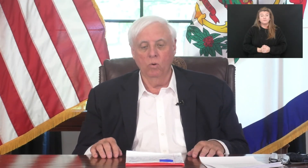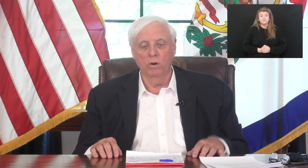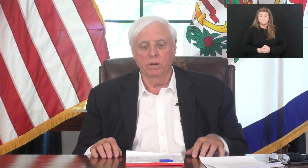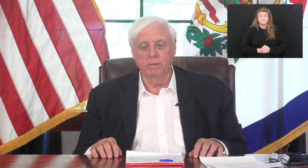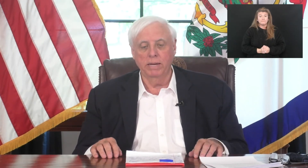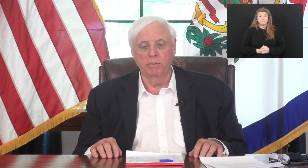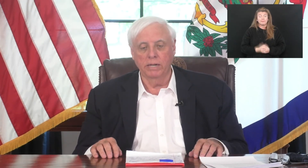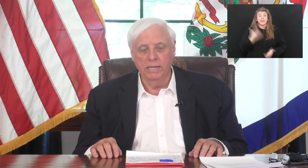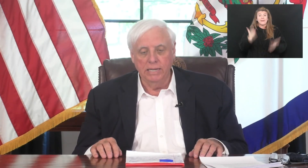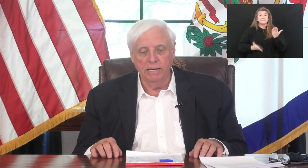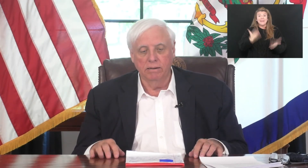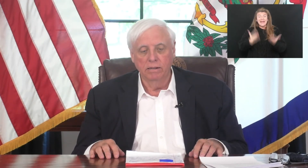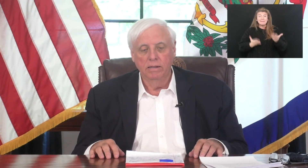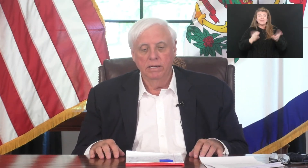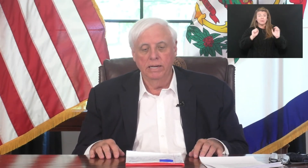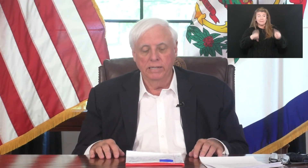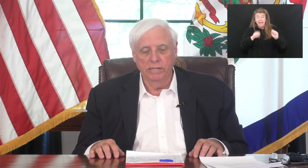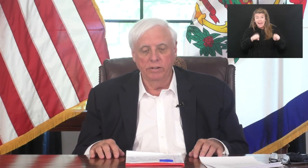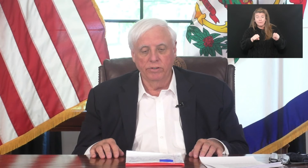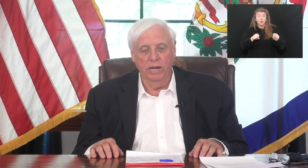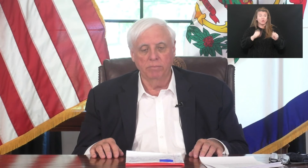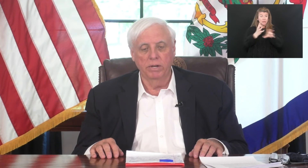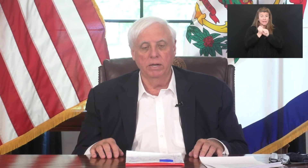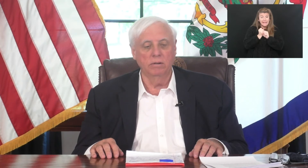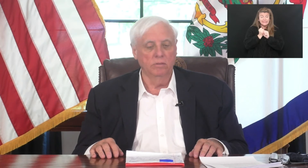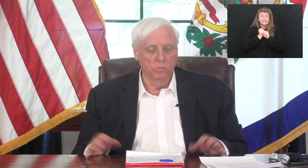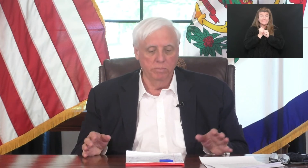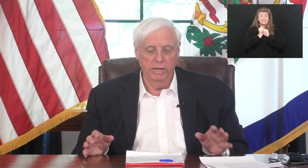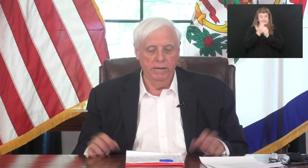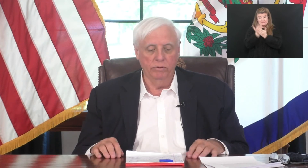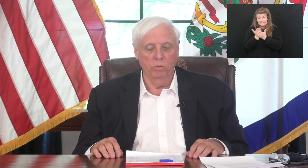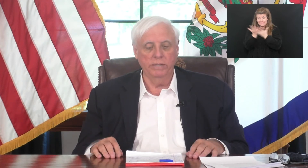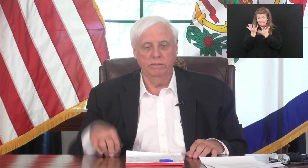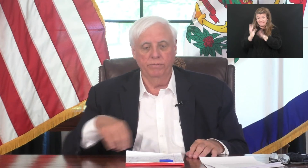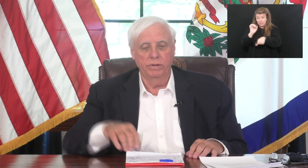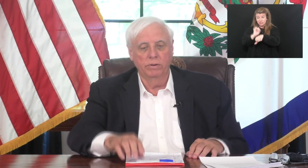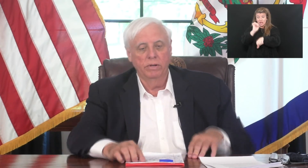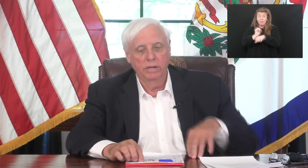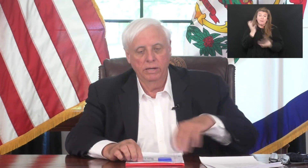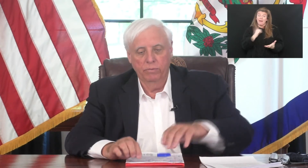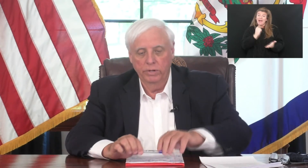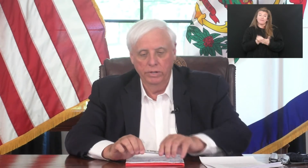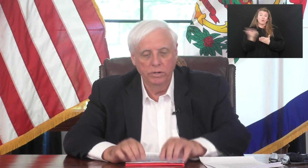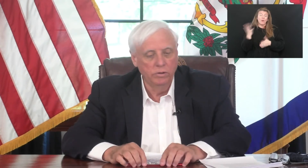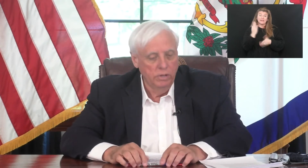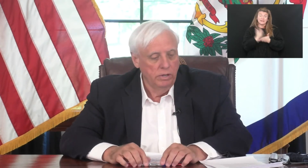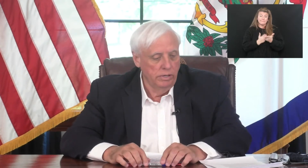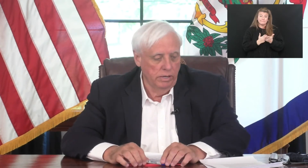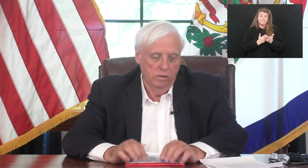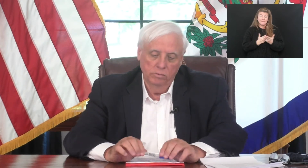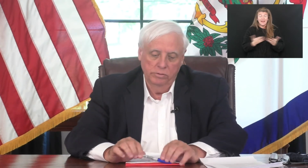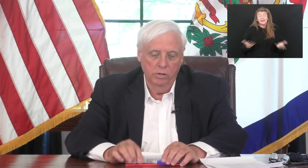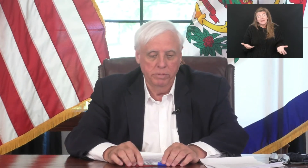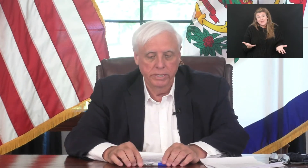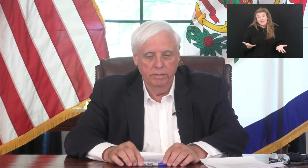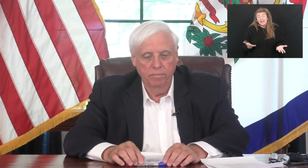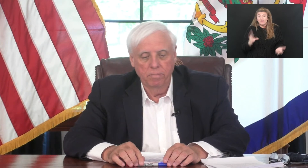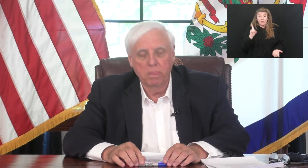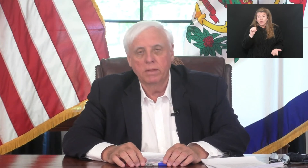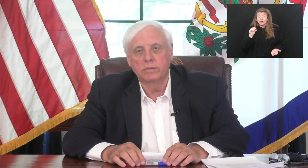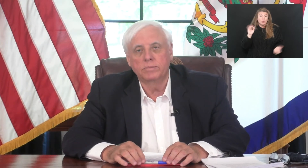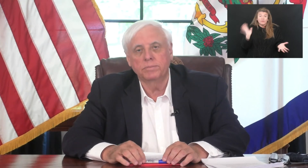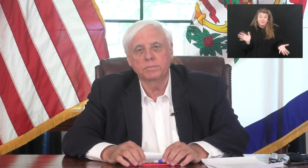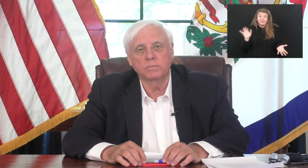in order to be able to get the job done, we may have to waste a few. And if we do, so be it.